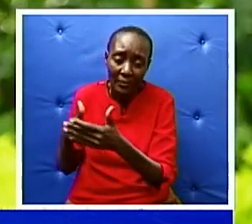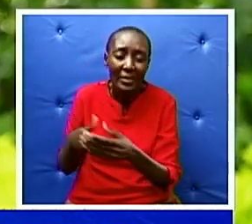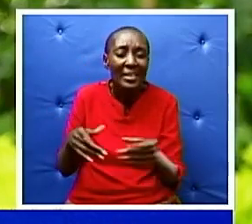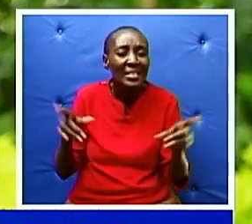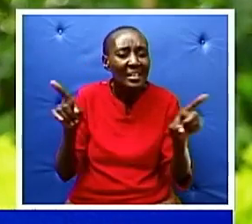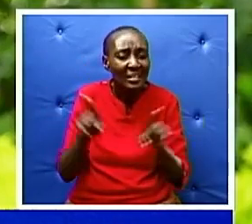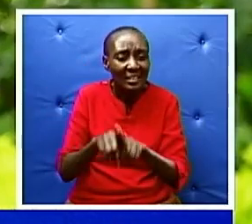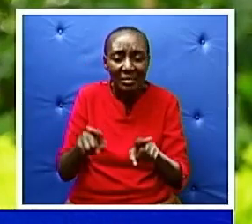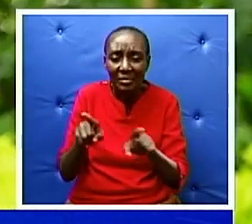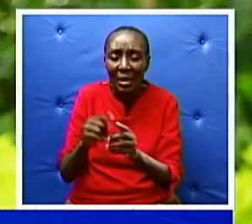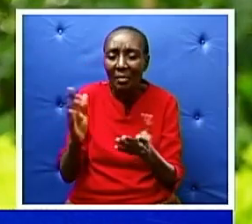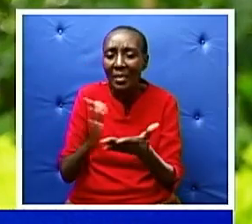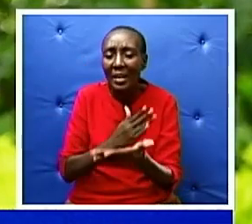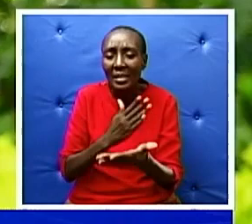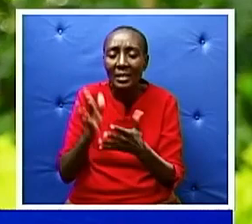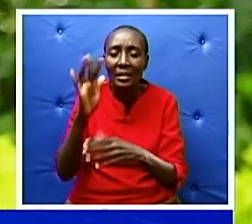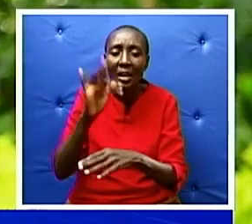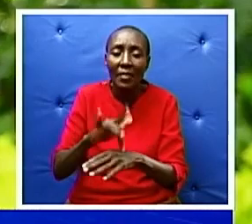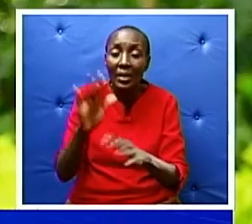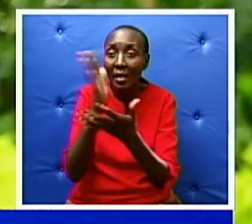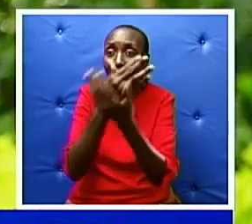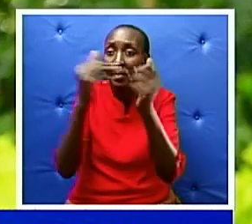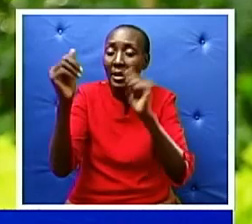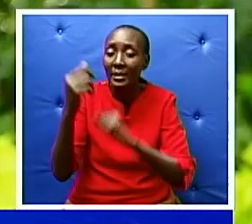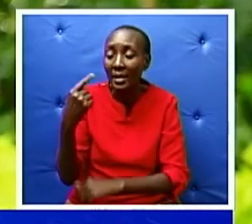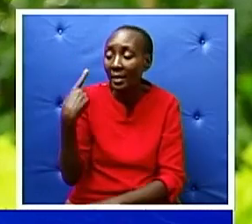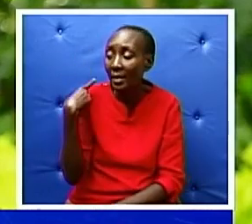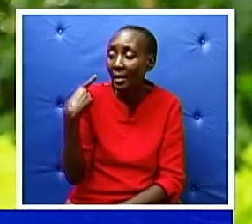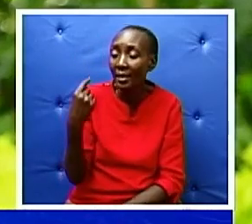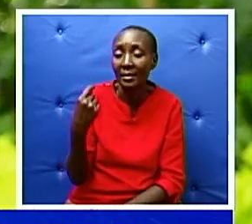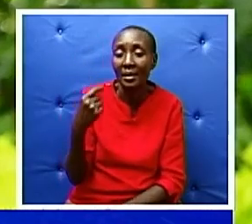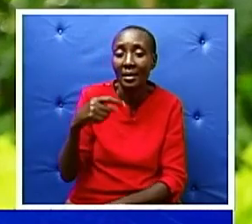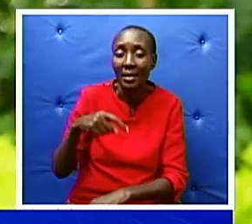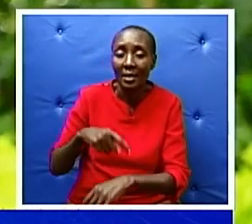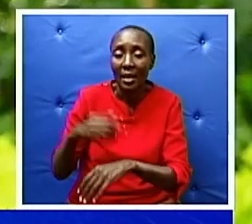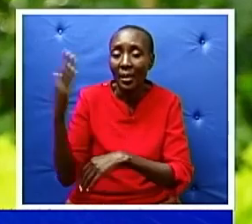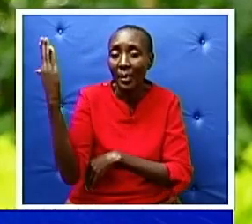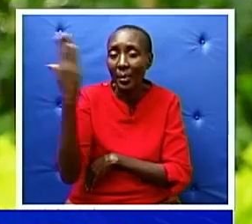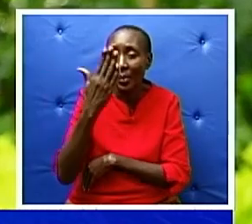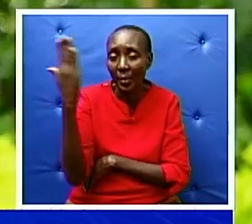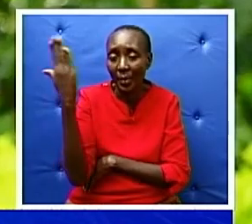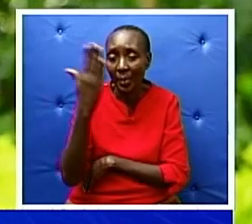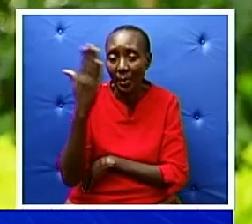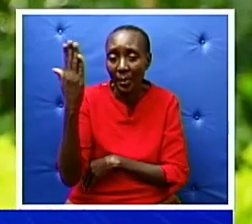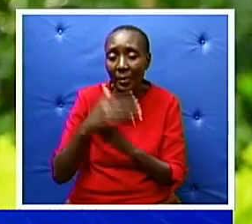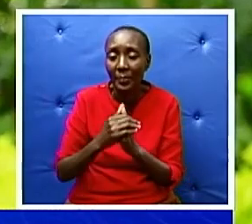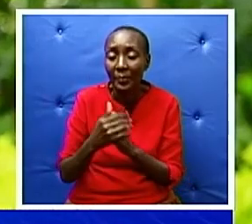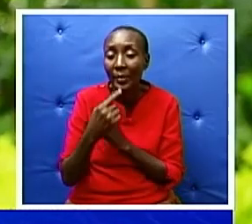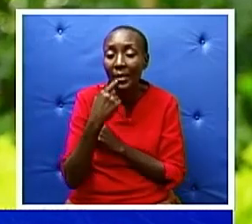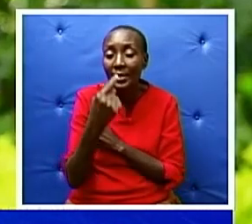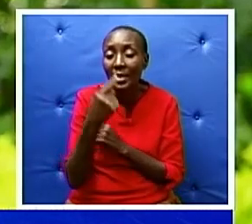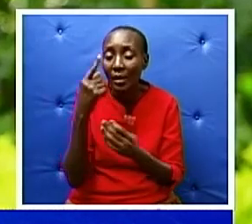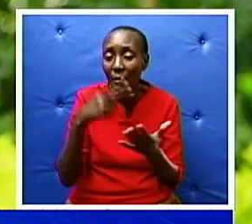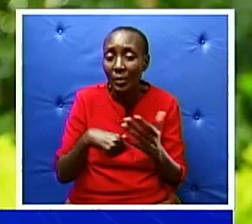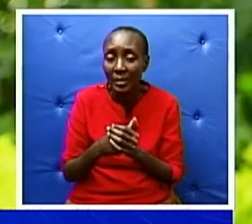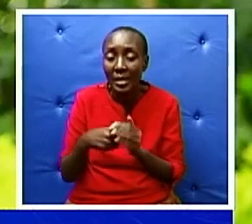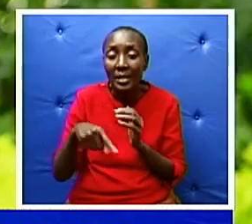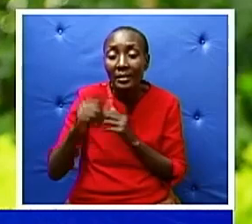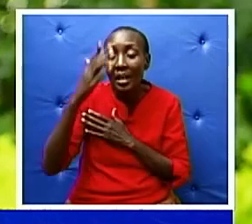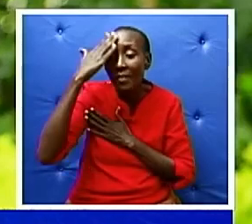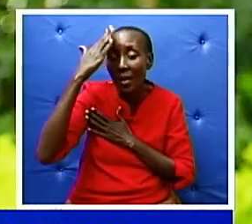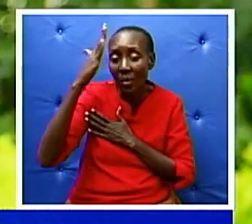affected as well. And the president yesterday, in his address at State House, he mentioned that he is aware